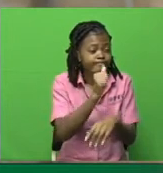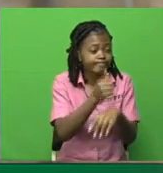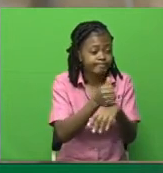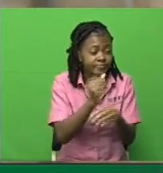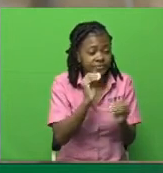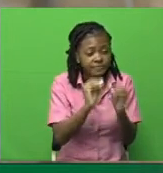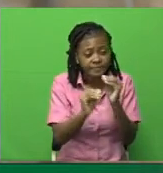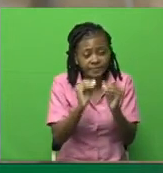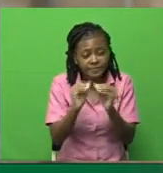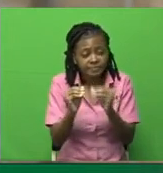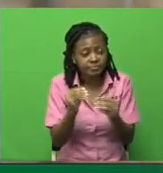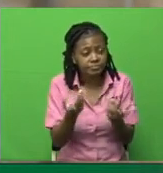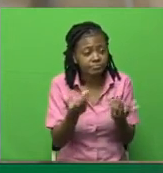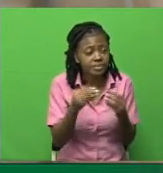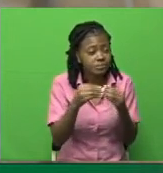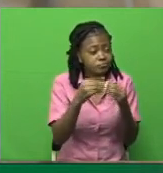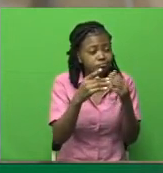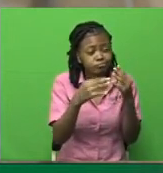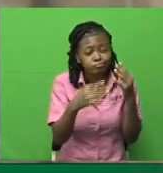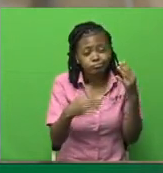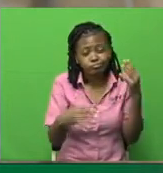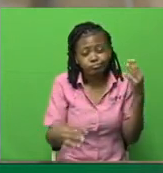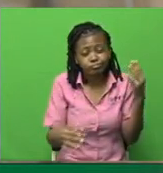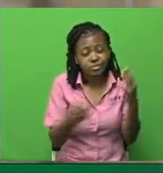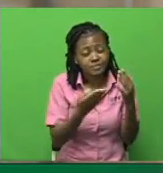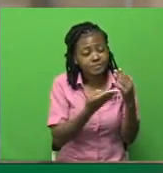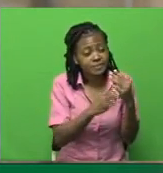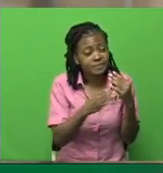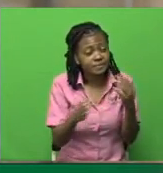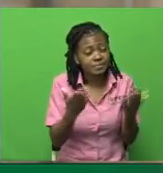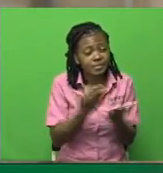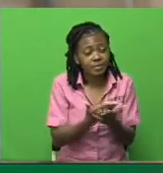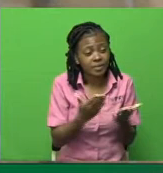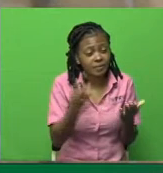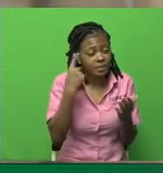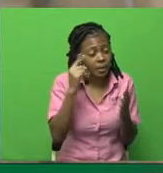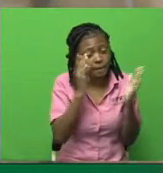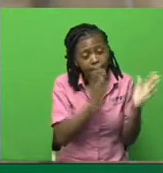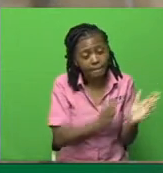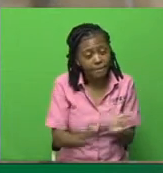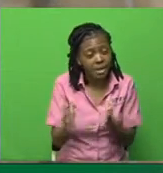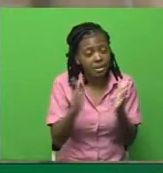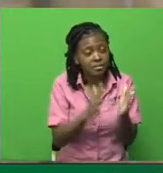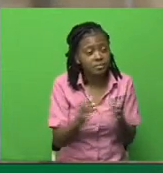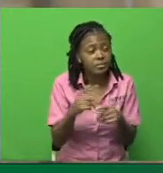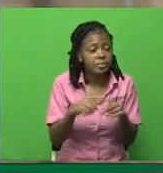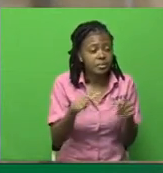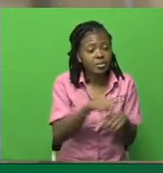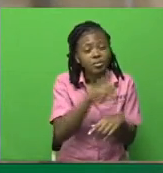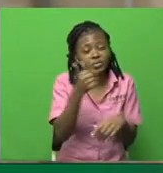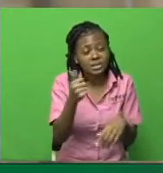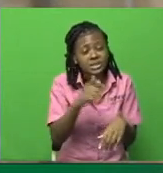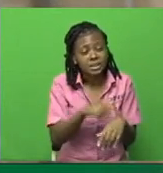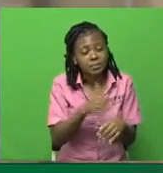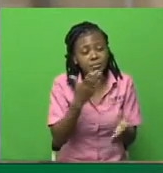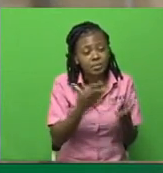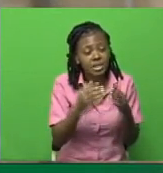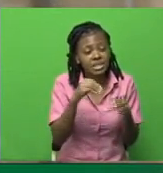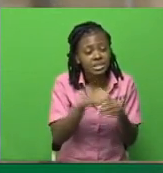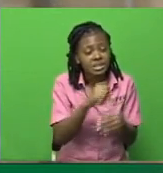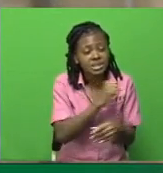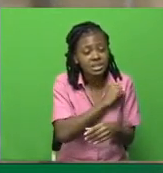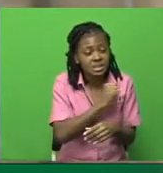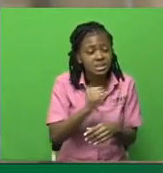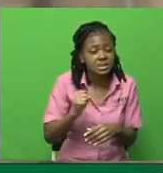can go on to a number of the other recommendations and to give a status but at some appropriate time perhaps in the Senate I will